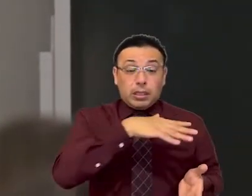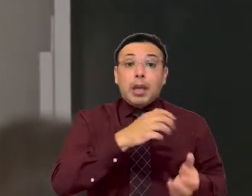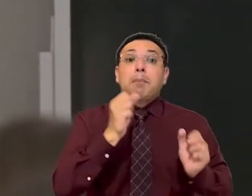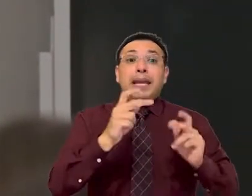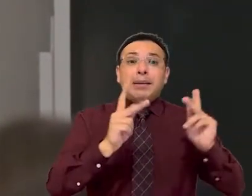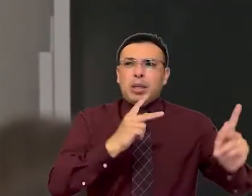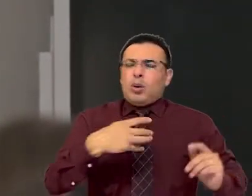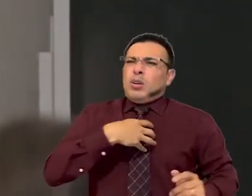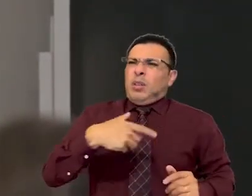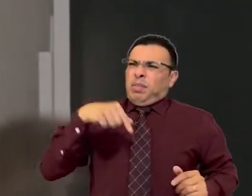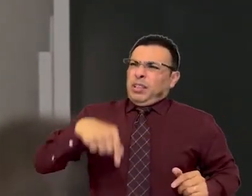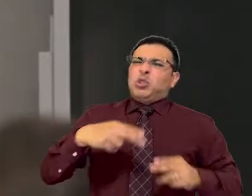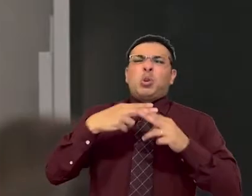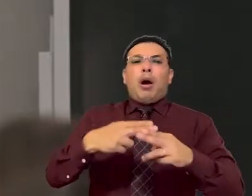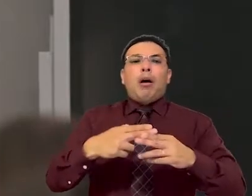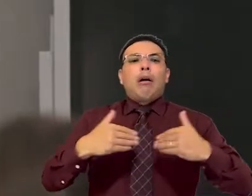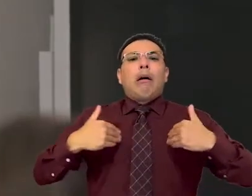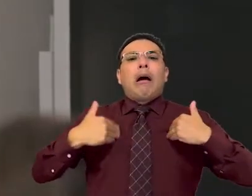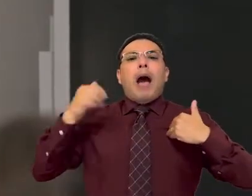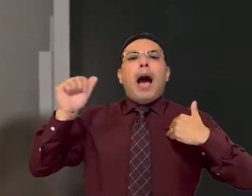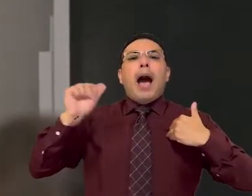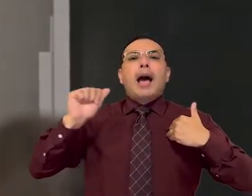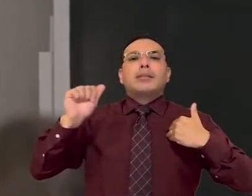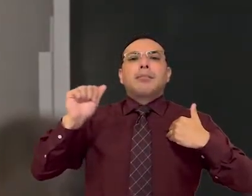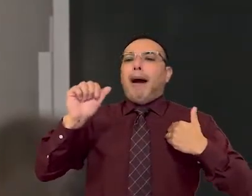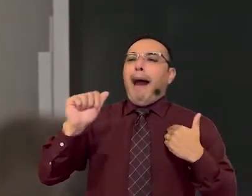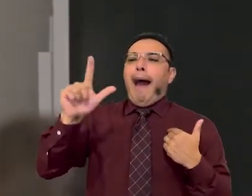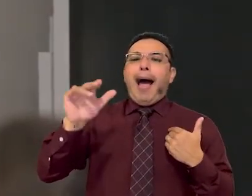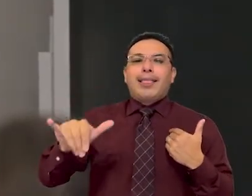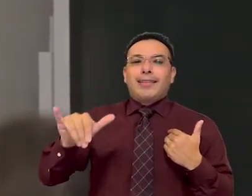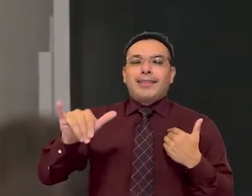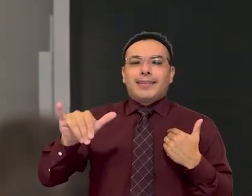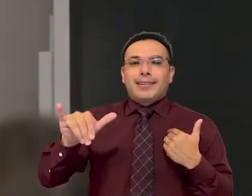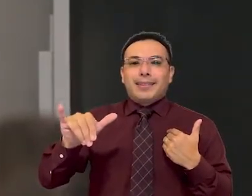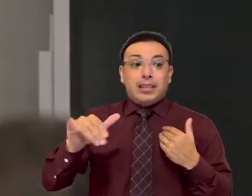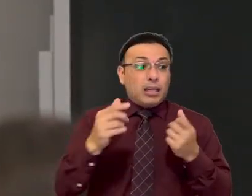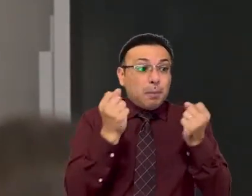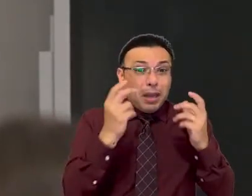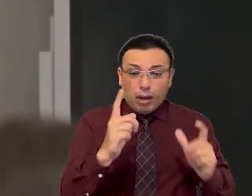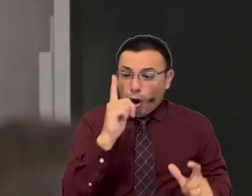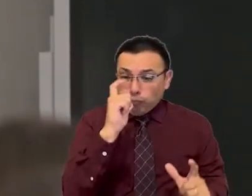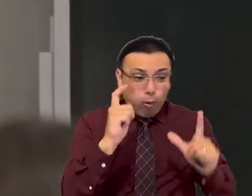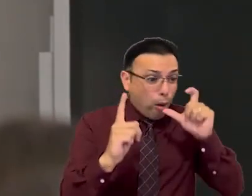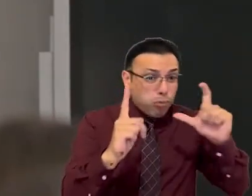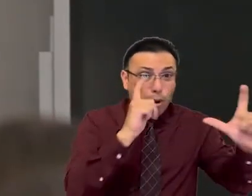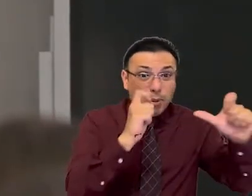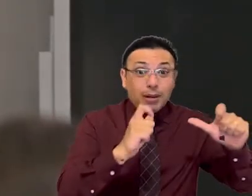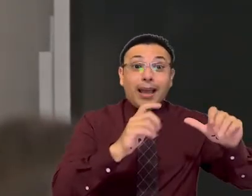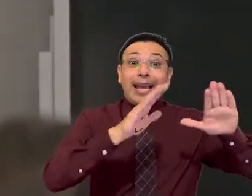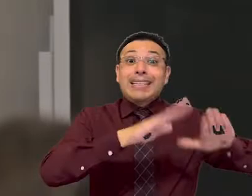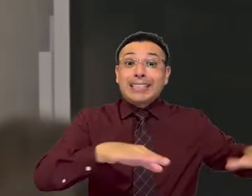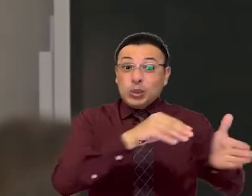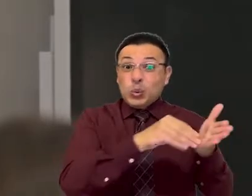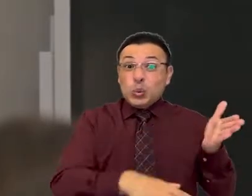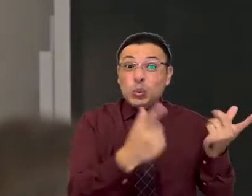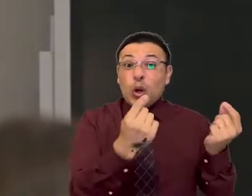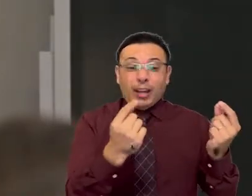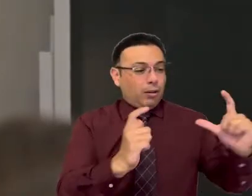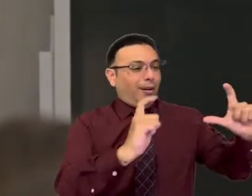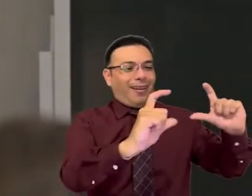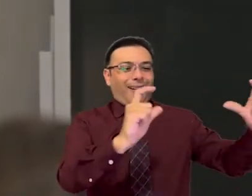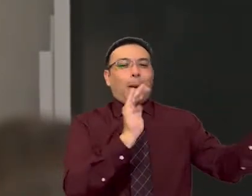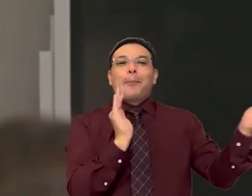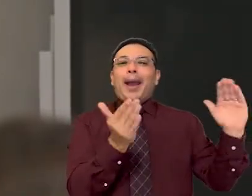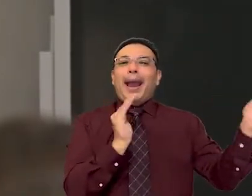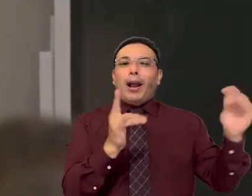that inhalers are so prevalent there that kids show them off at recess, comparing them like they're Pokemon or